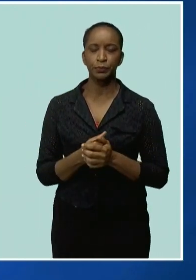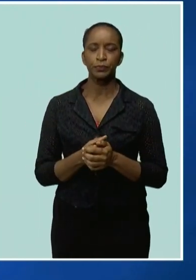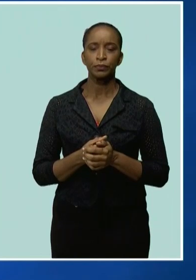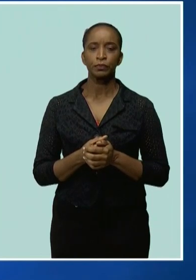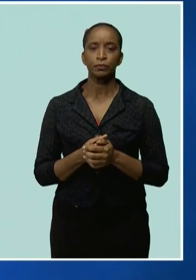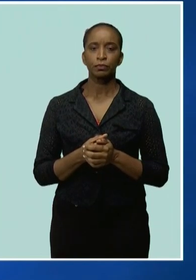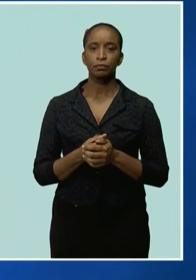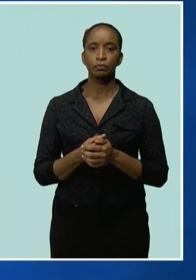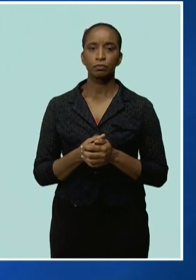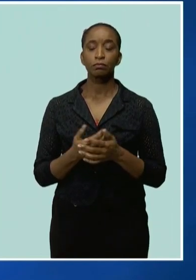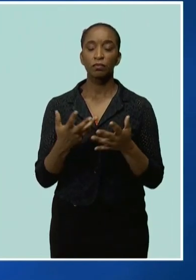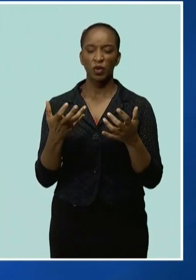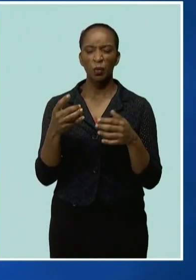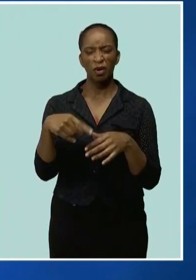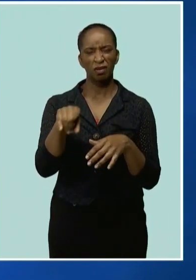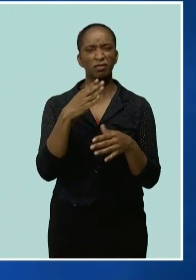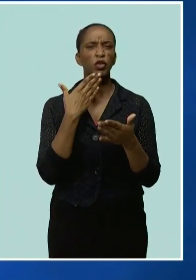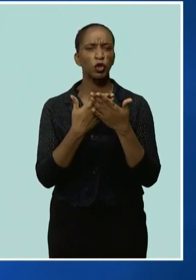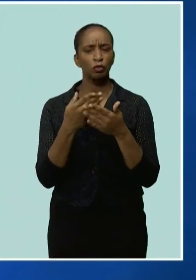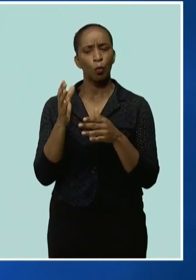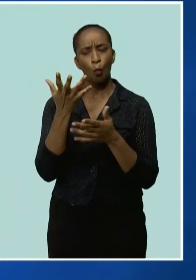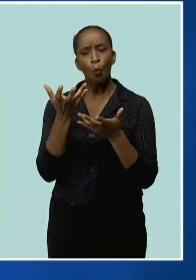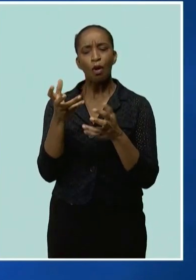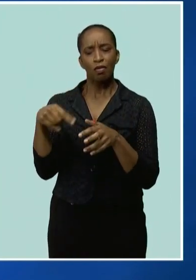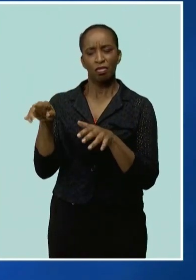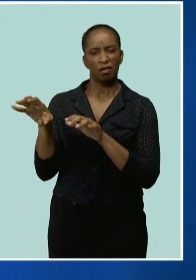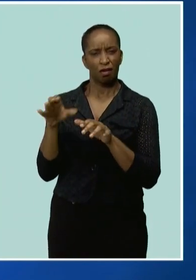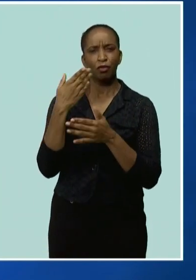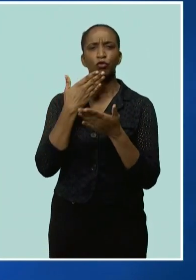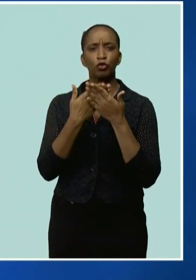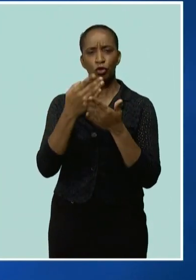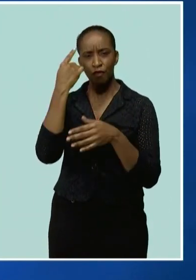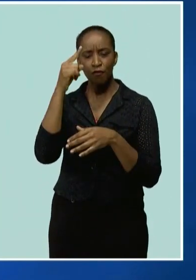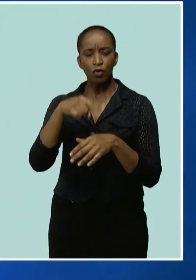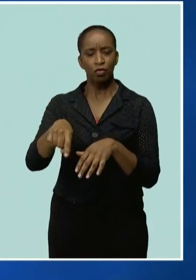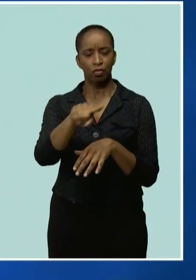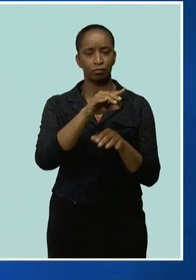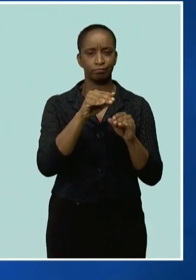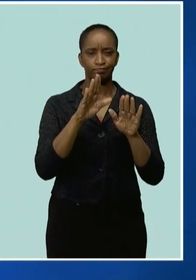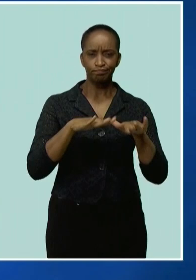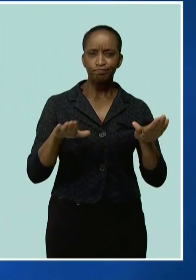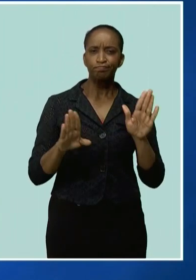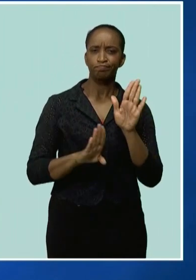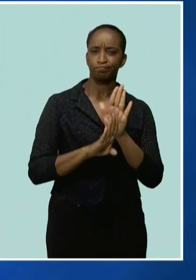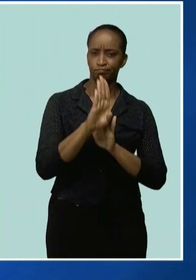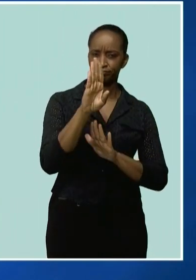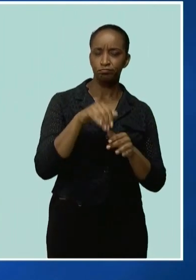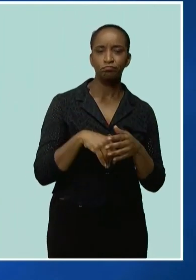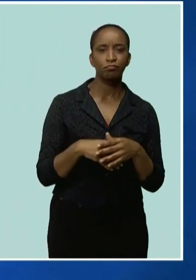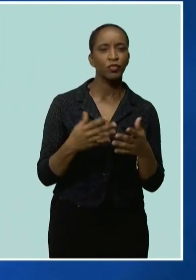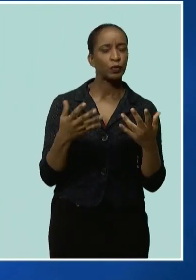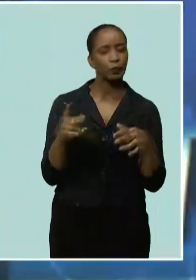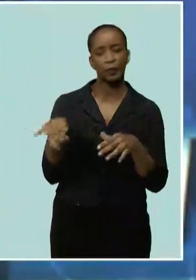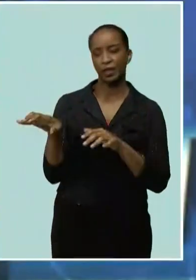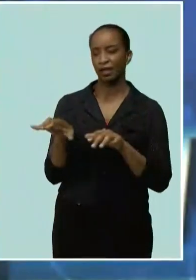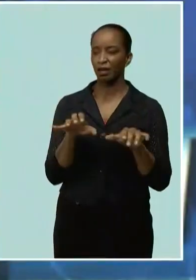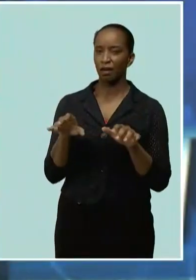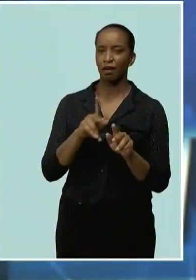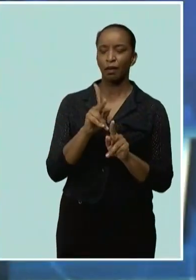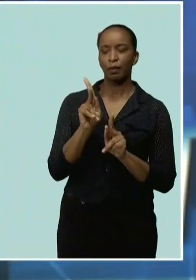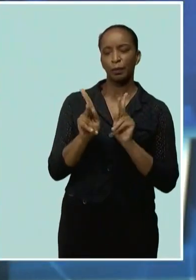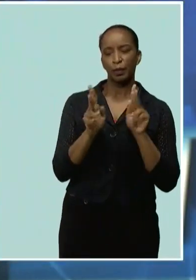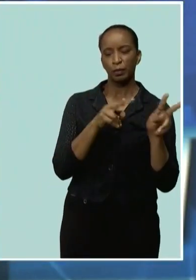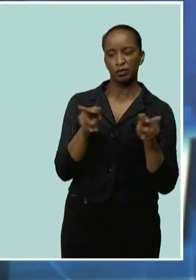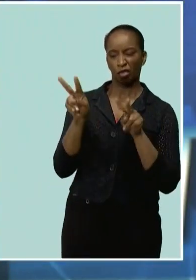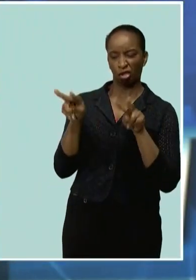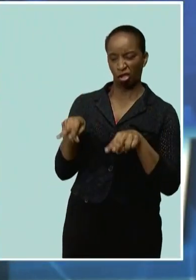the sector by extension. Because what happens is when persons do this, they bring the sector and the public disrepute. Mr.